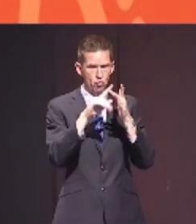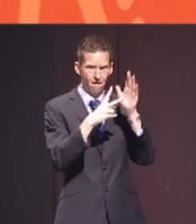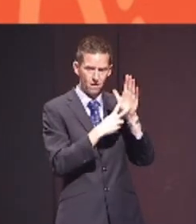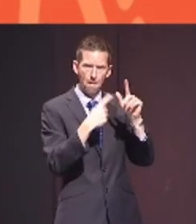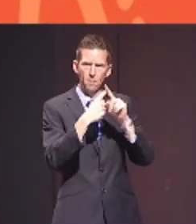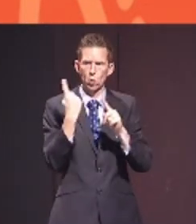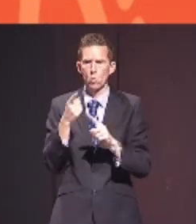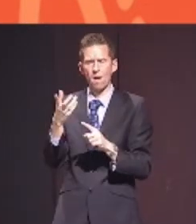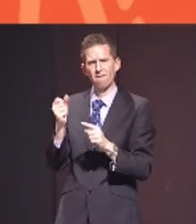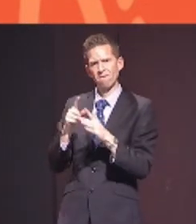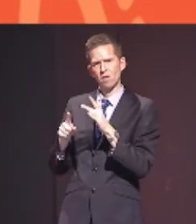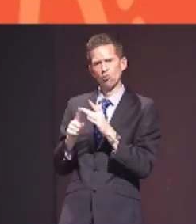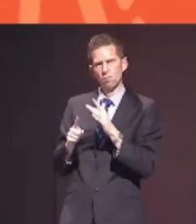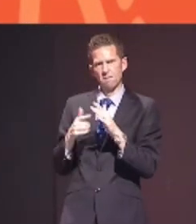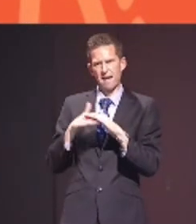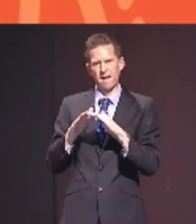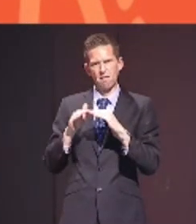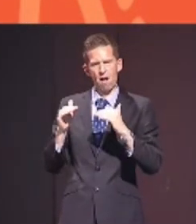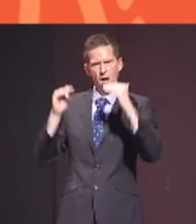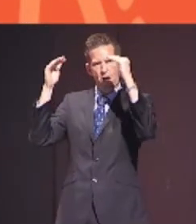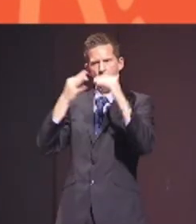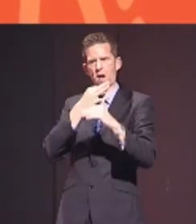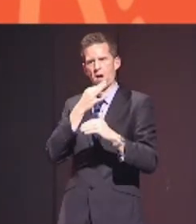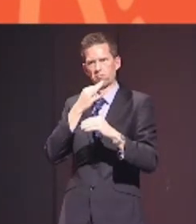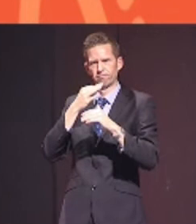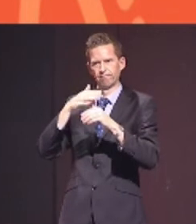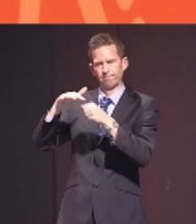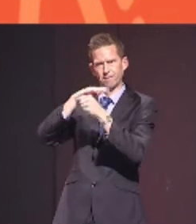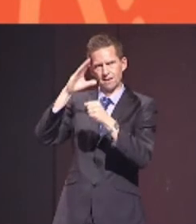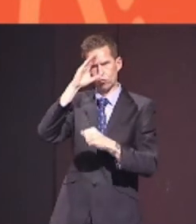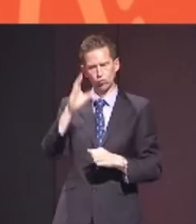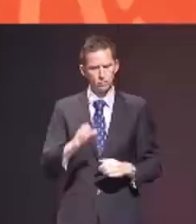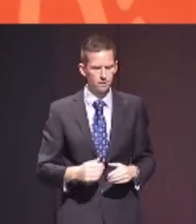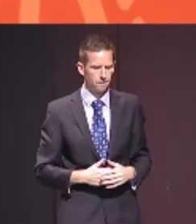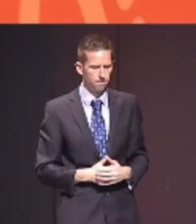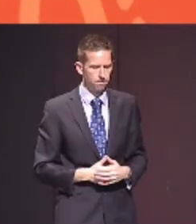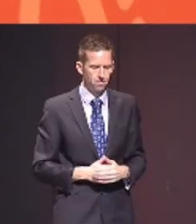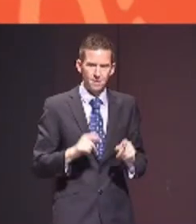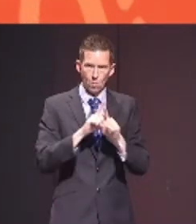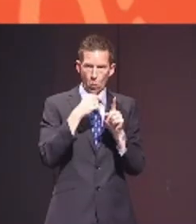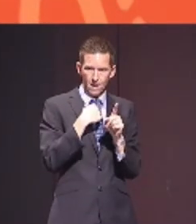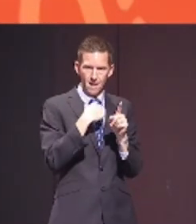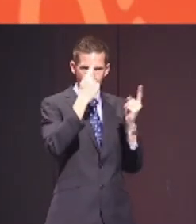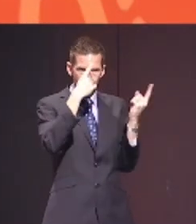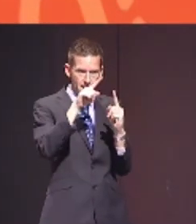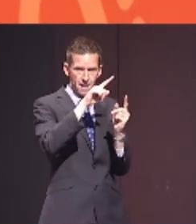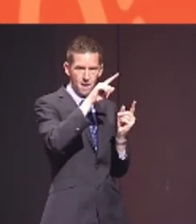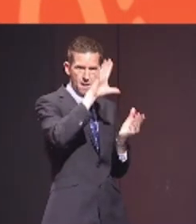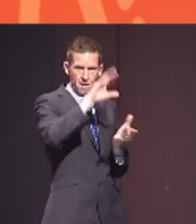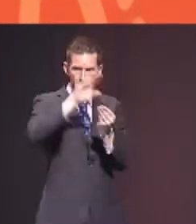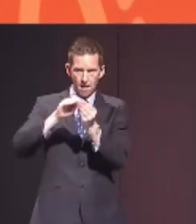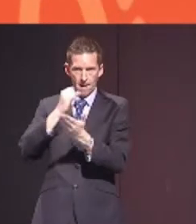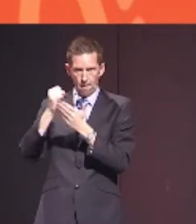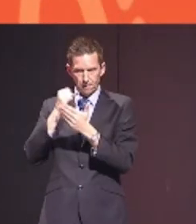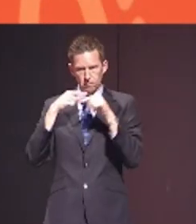are HIV infected in high burden countries. We need to also disaggregate data by type of disability because the